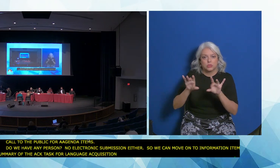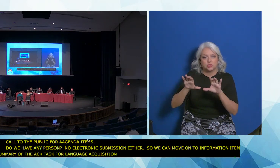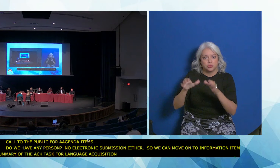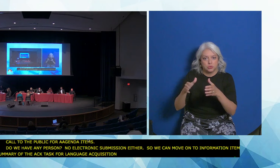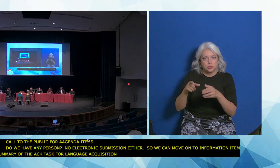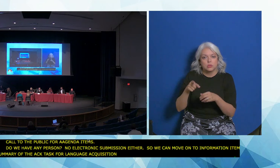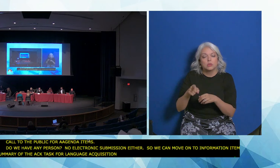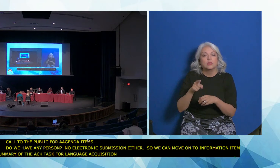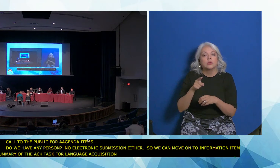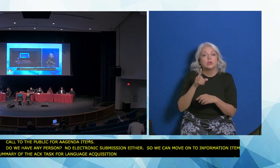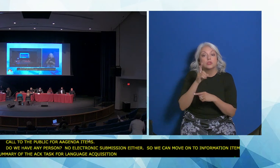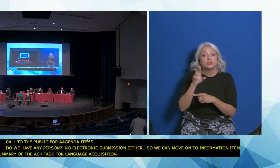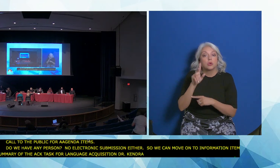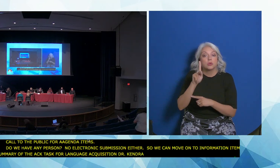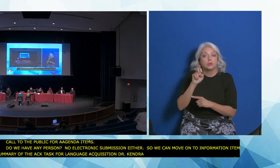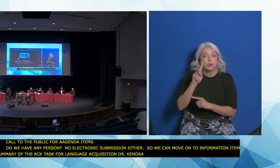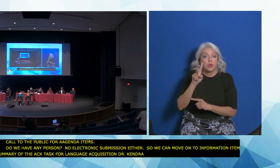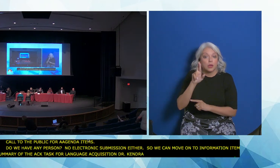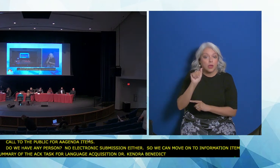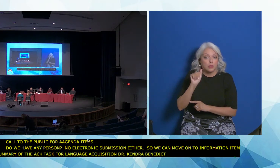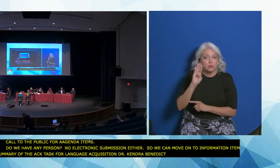Dr. Jennifer Scarborough.